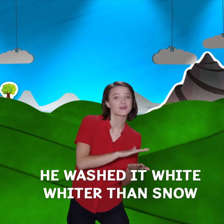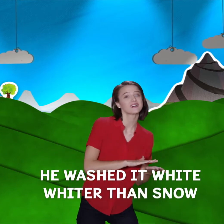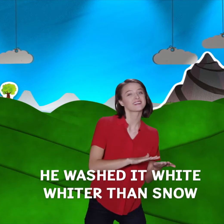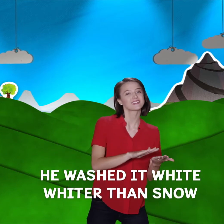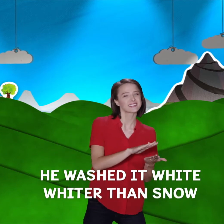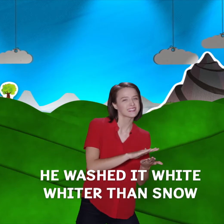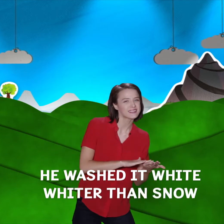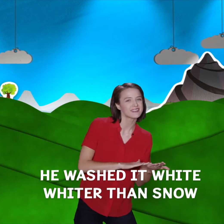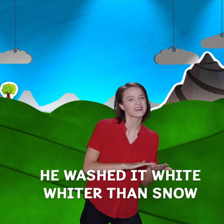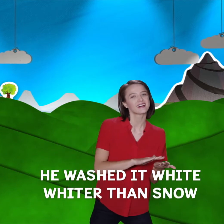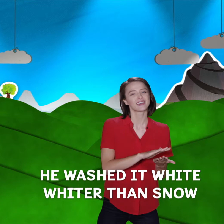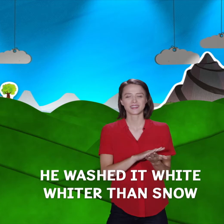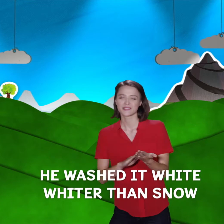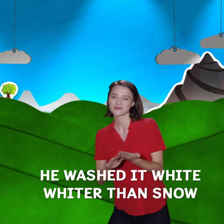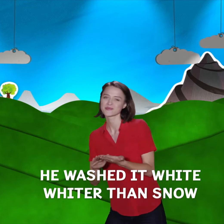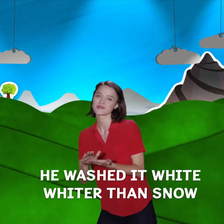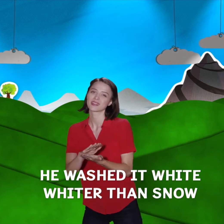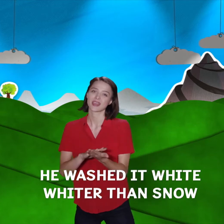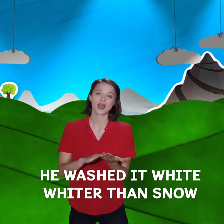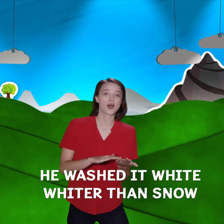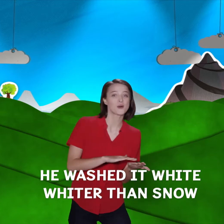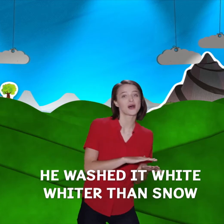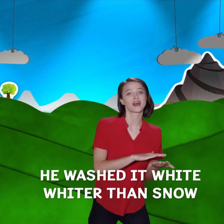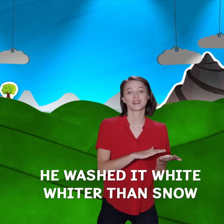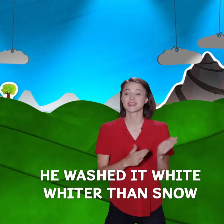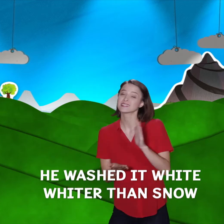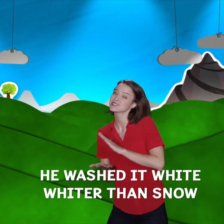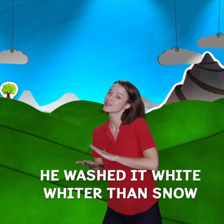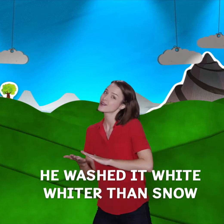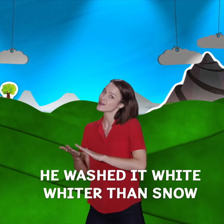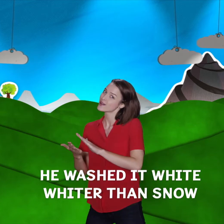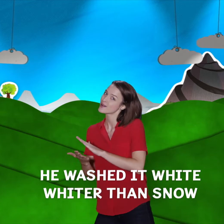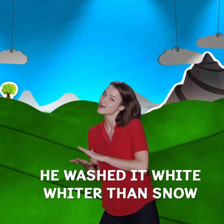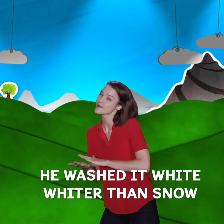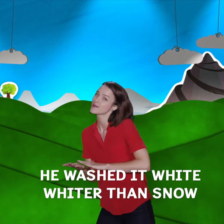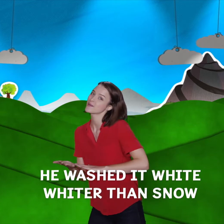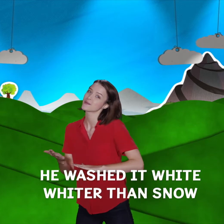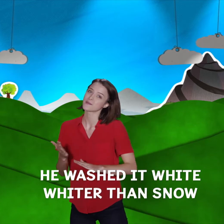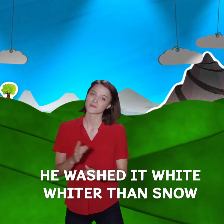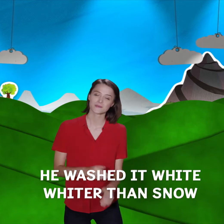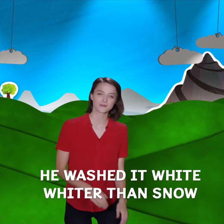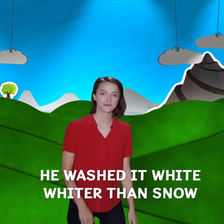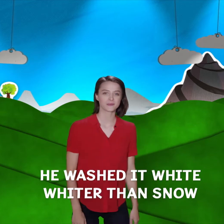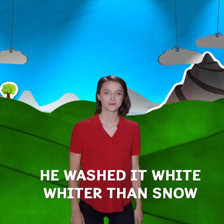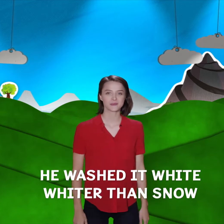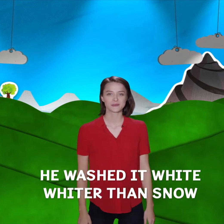He washed it white, whiter than snow.